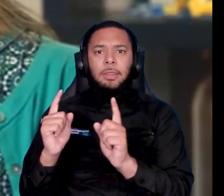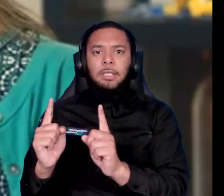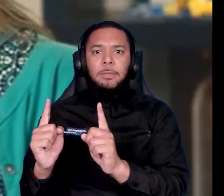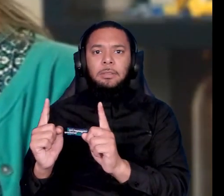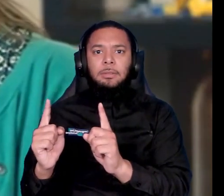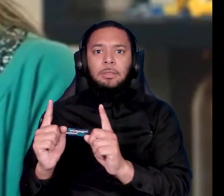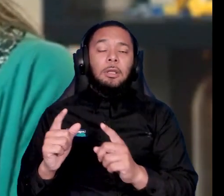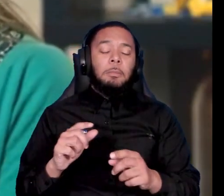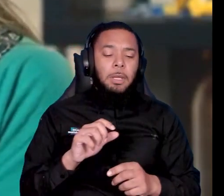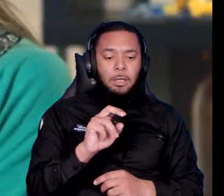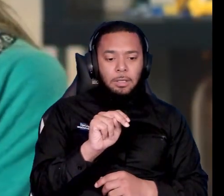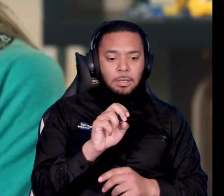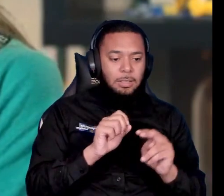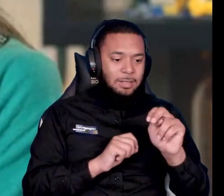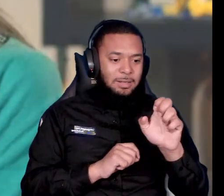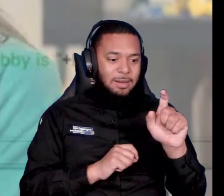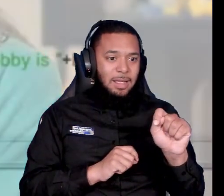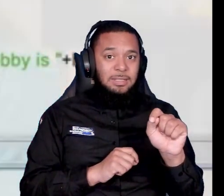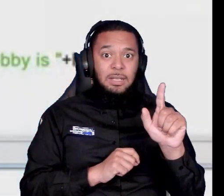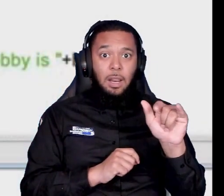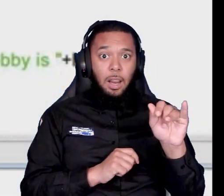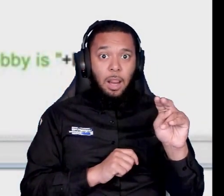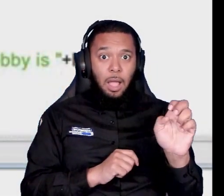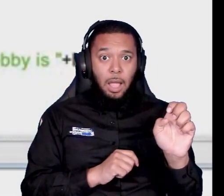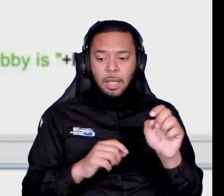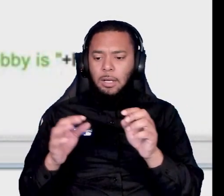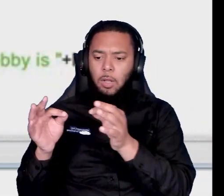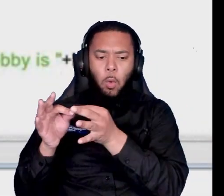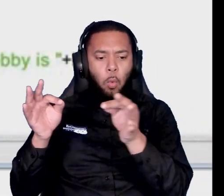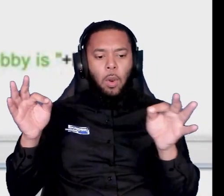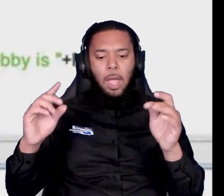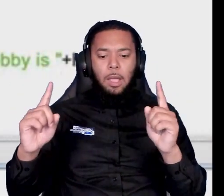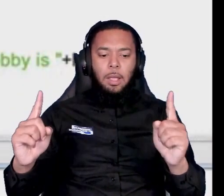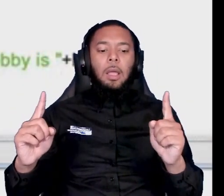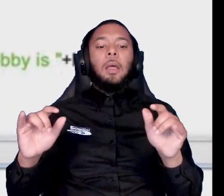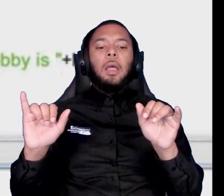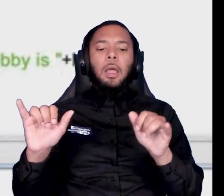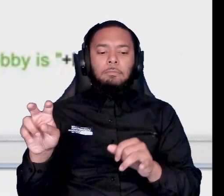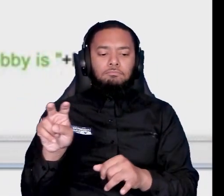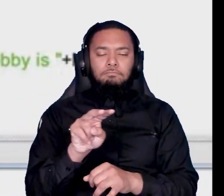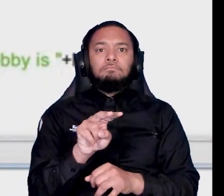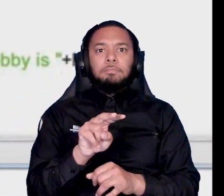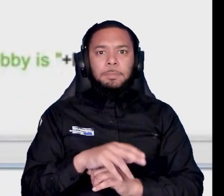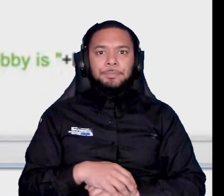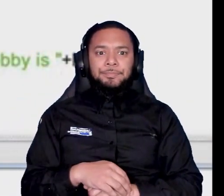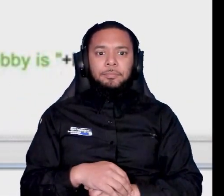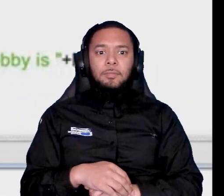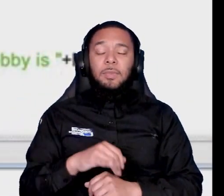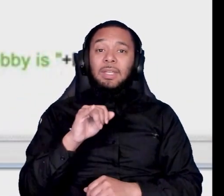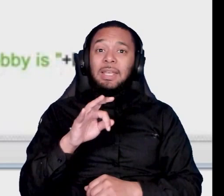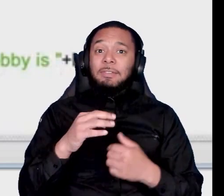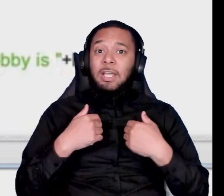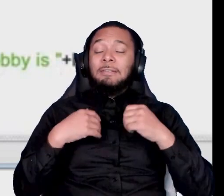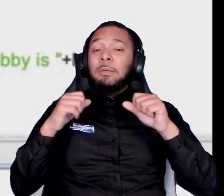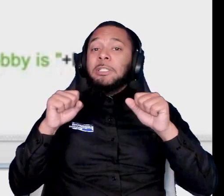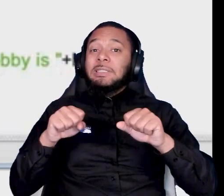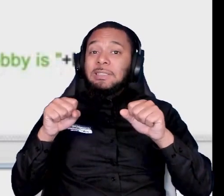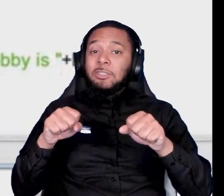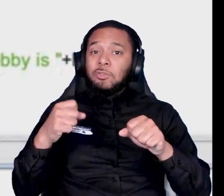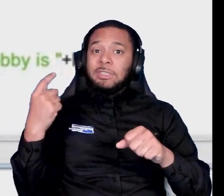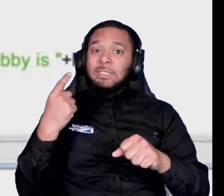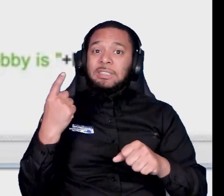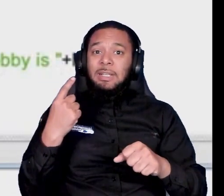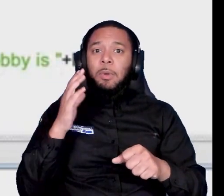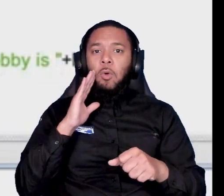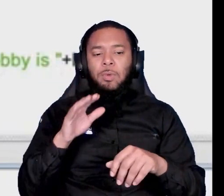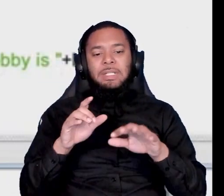the whole line of information. So if there's even the potential that someone might put a